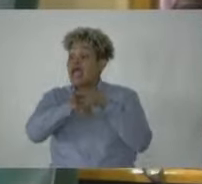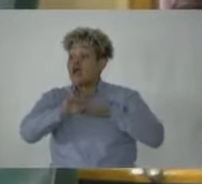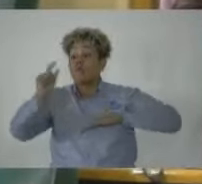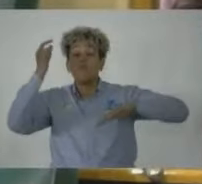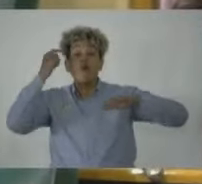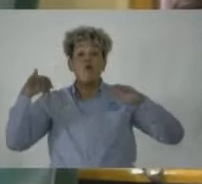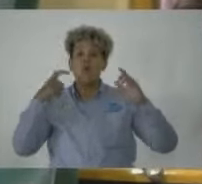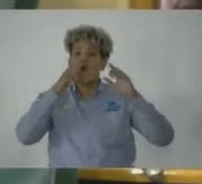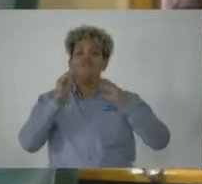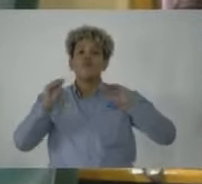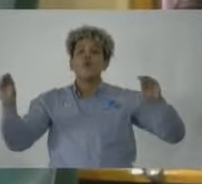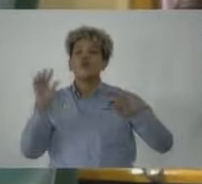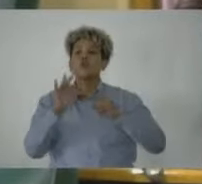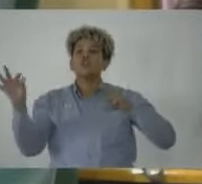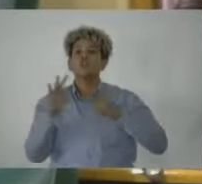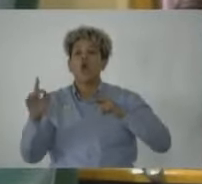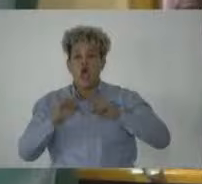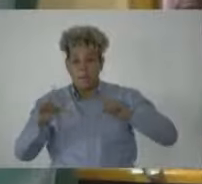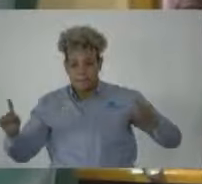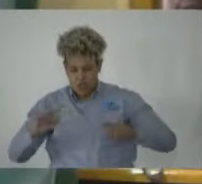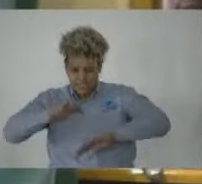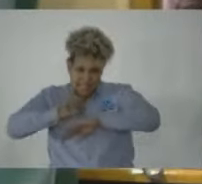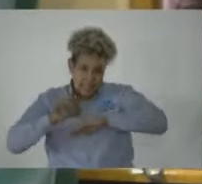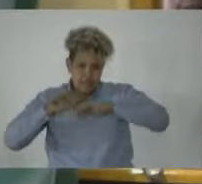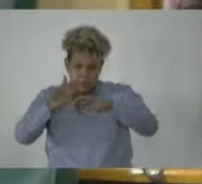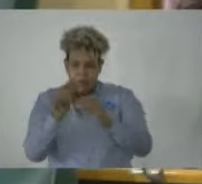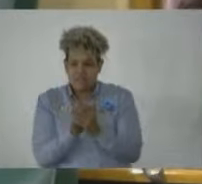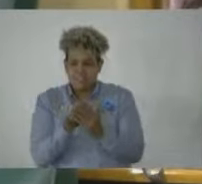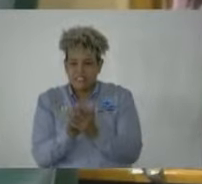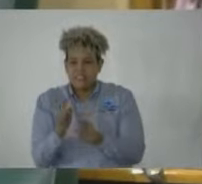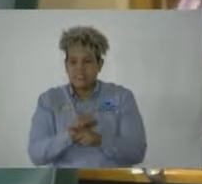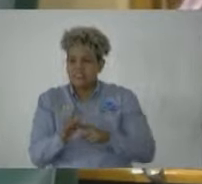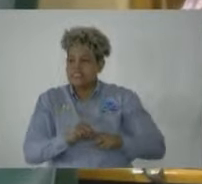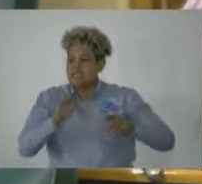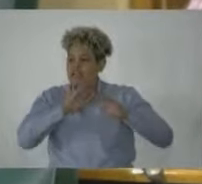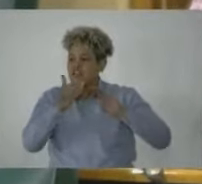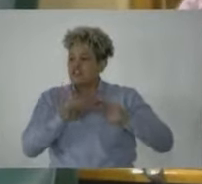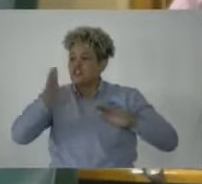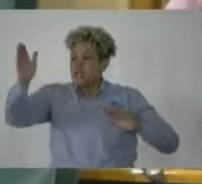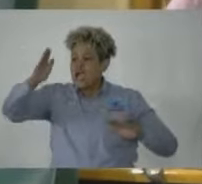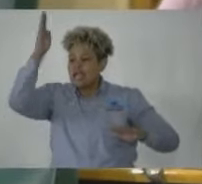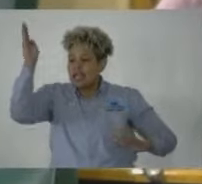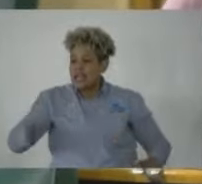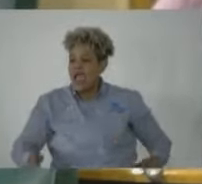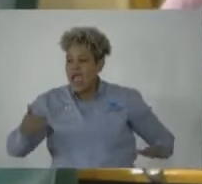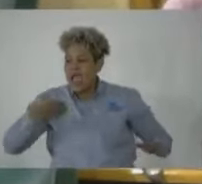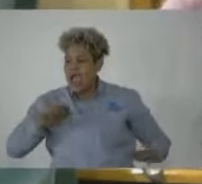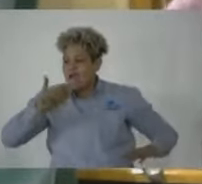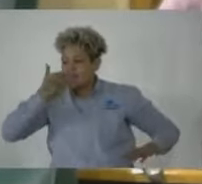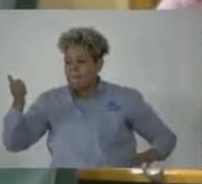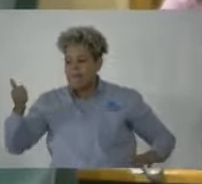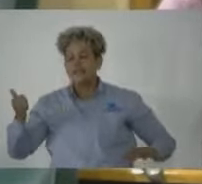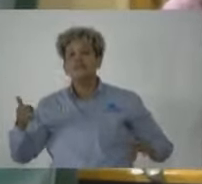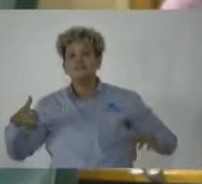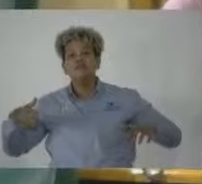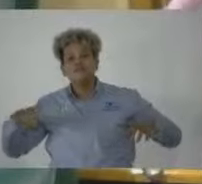that had no choice but to implement it. And Jamaica never had a better